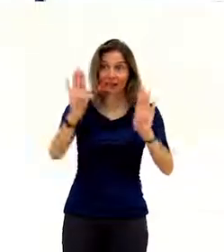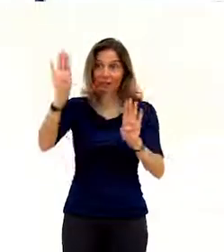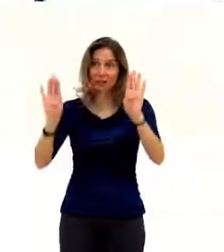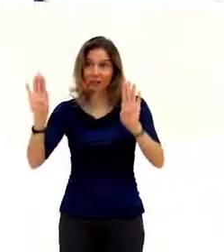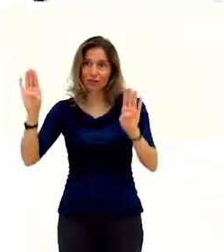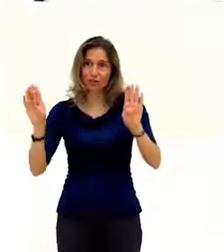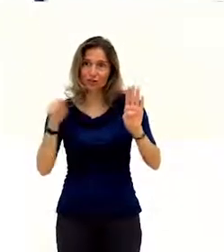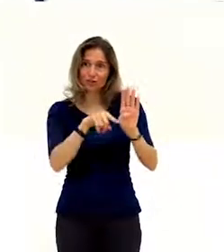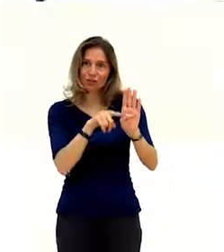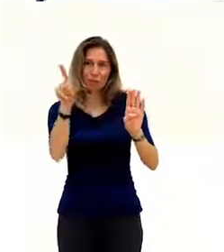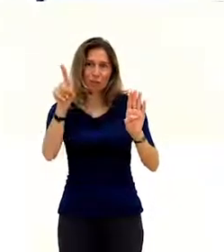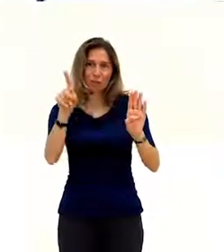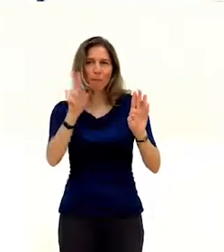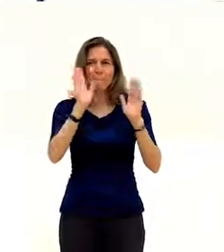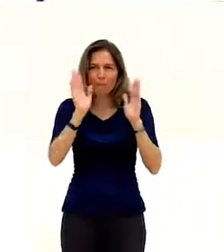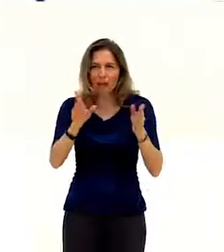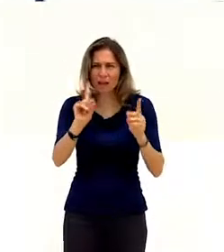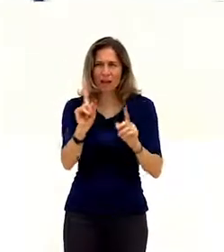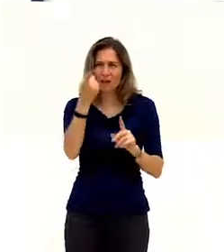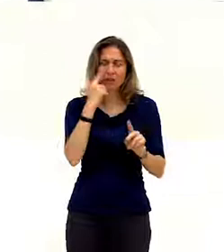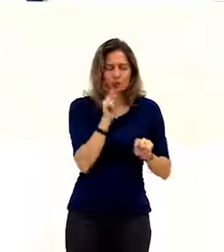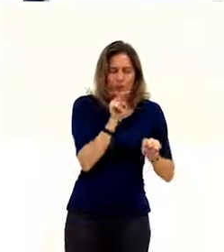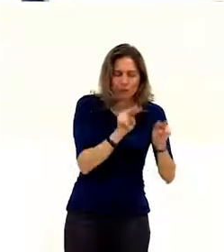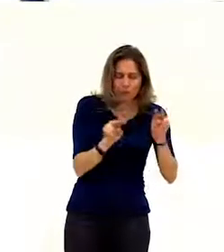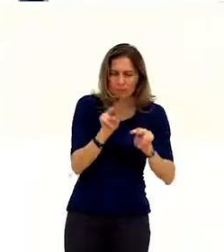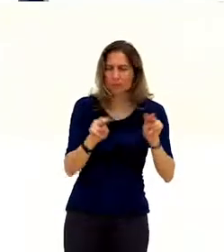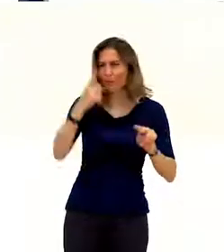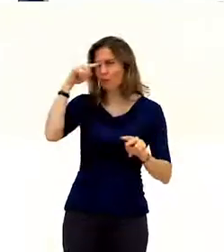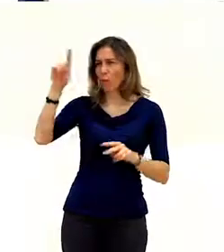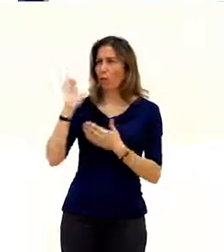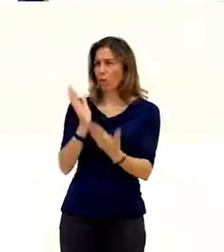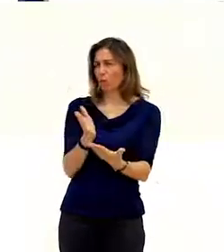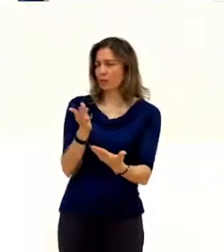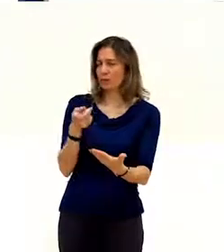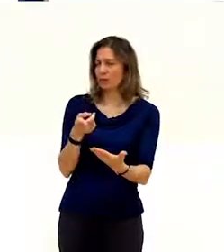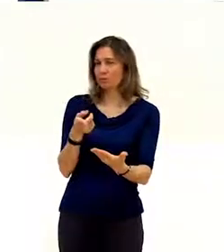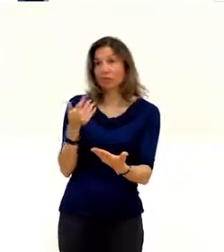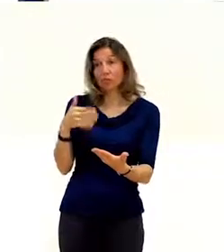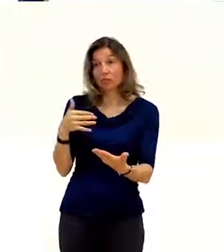quality-wise or monetary-wise, for delivering public services.